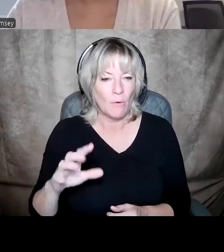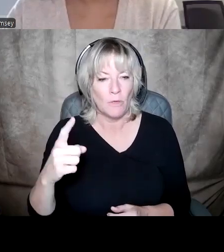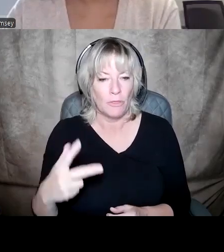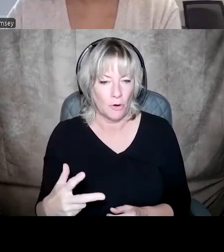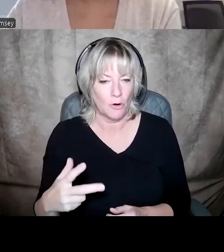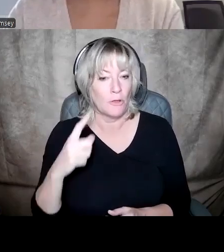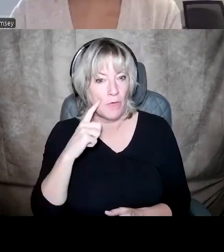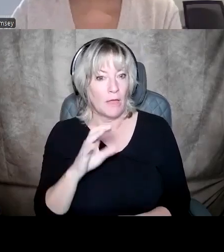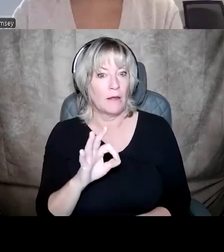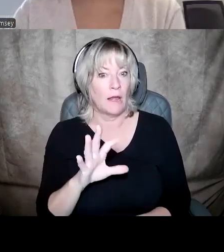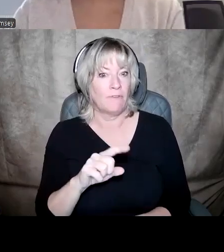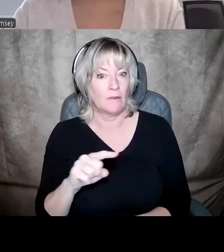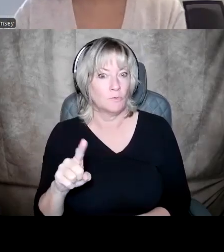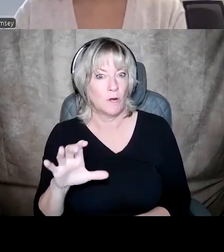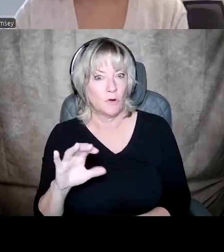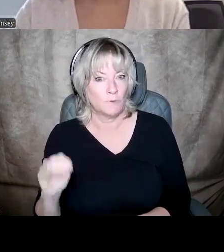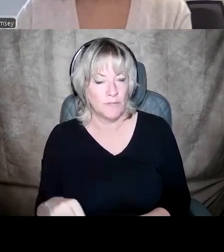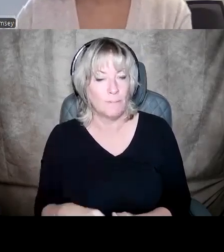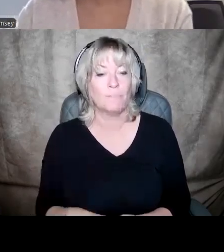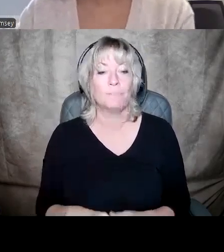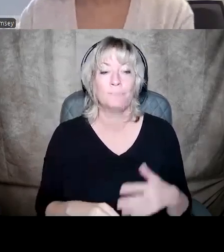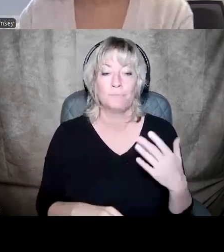thought it was 95 to 100%. So let's see how we did.